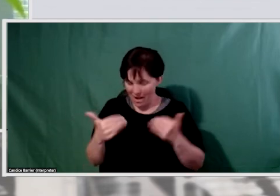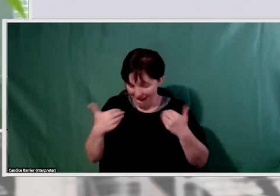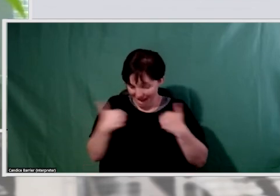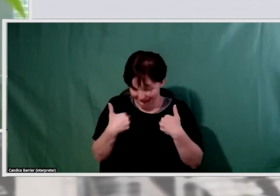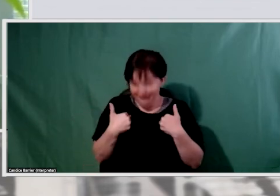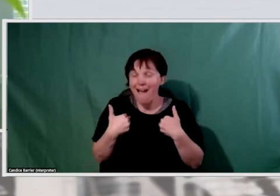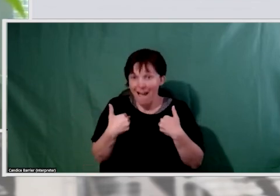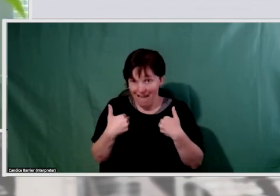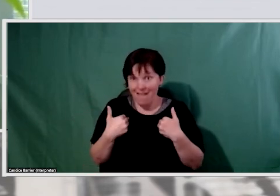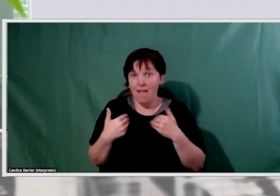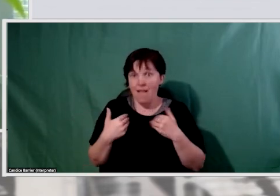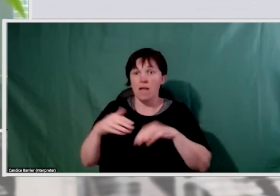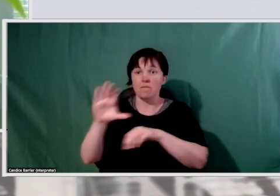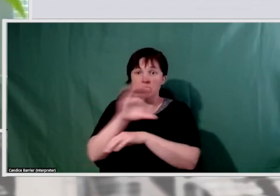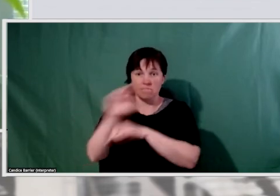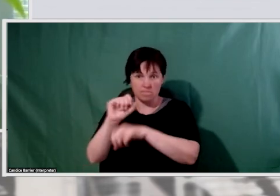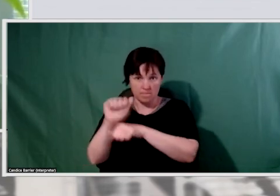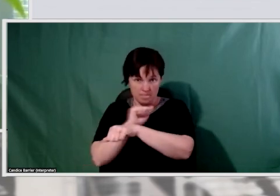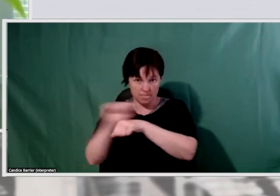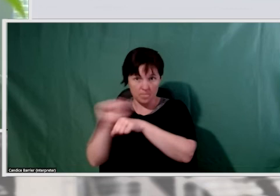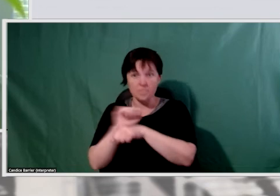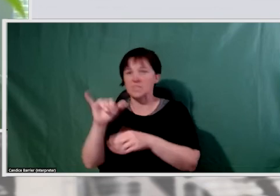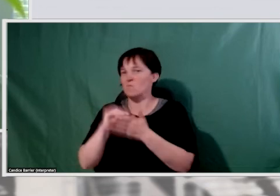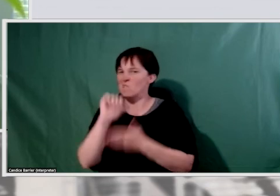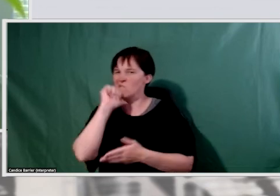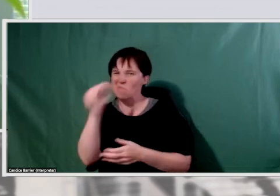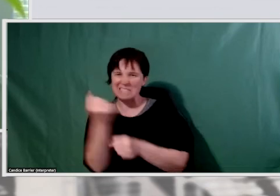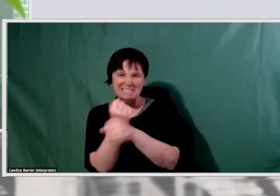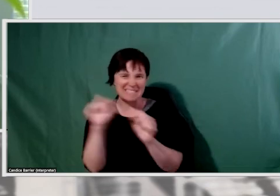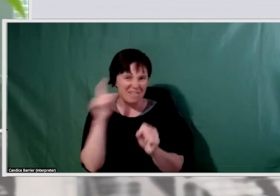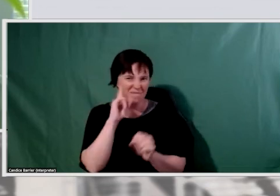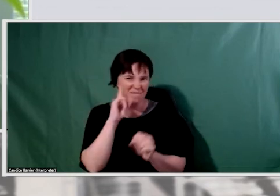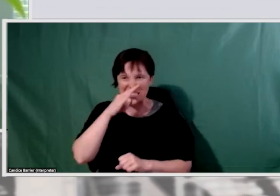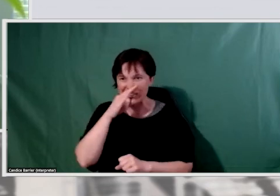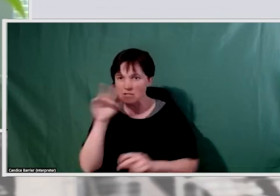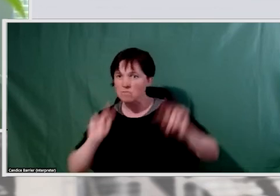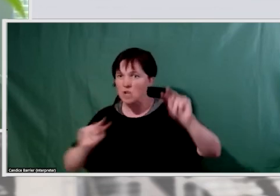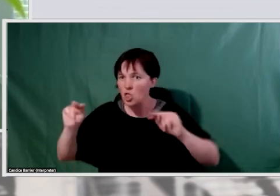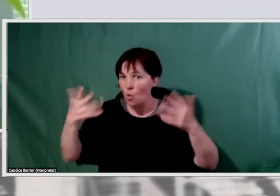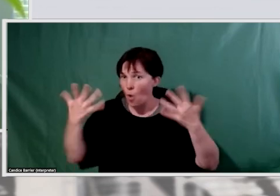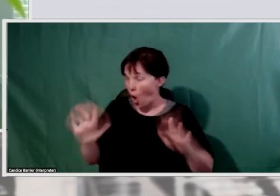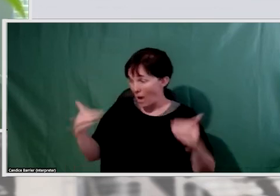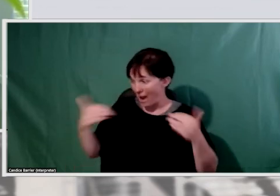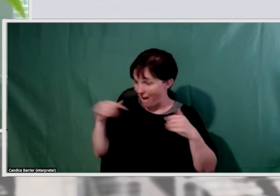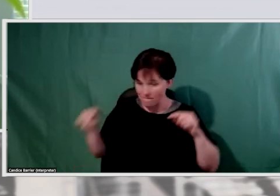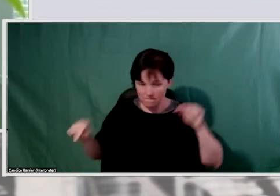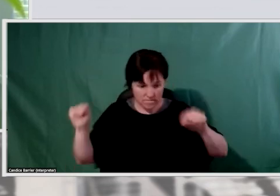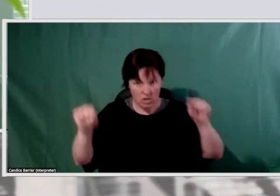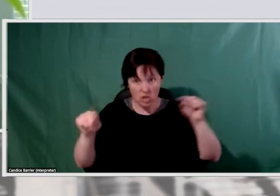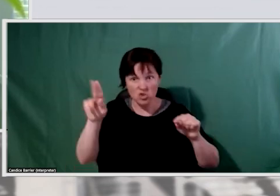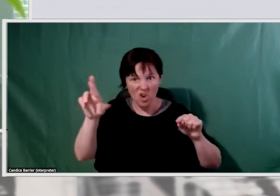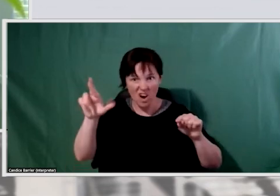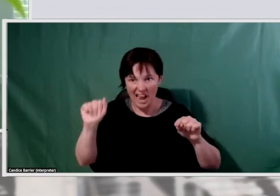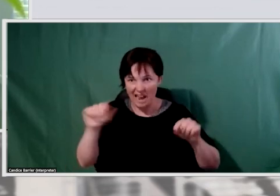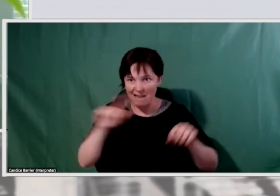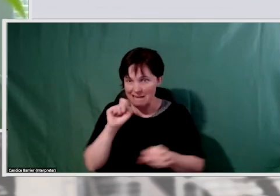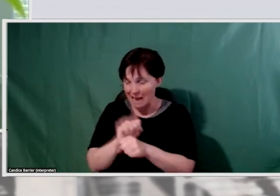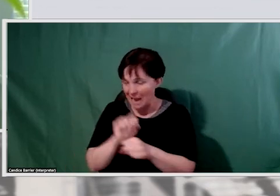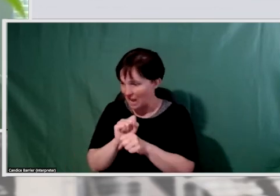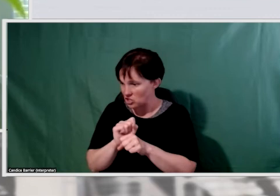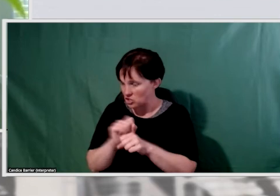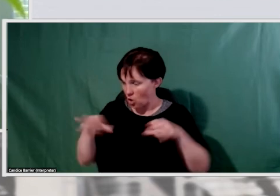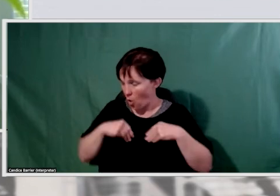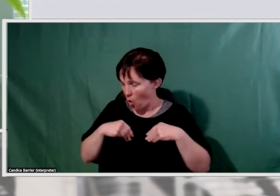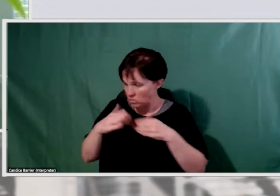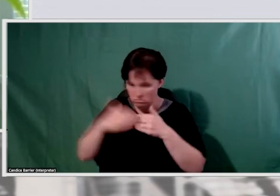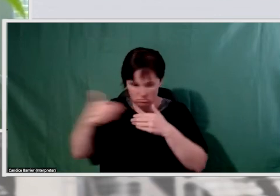was not regulation size, that wasn't safe for kids, and looking at the nearby parcels and realizing, oh, the URA actually owns the neighboring school.